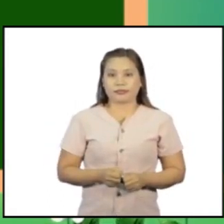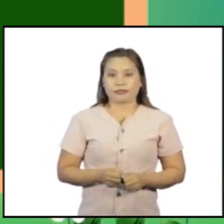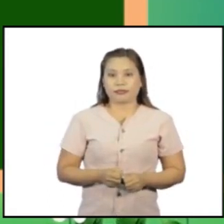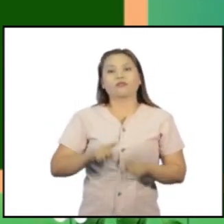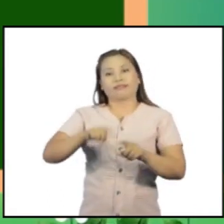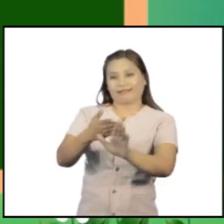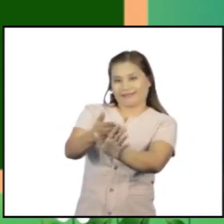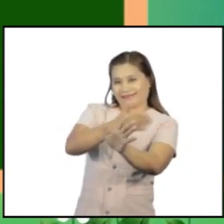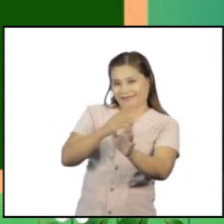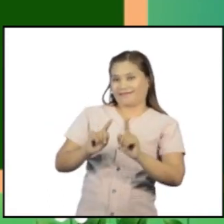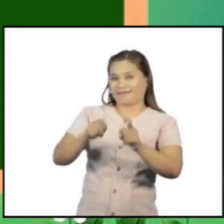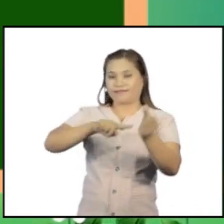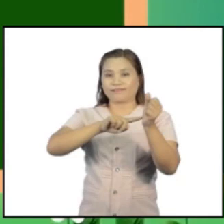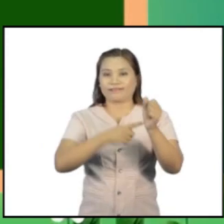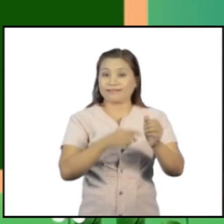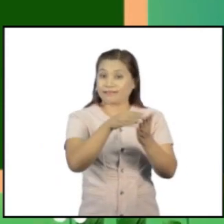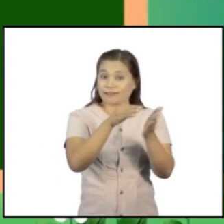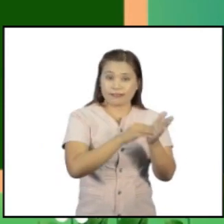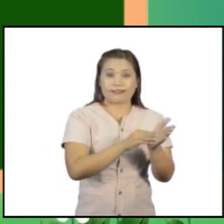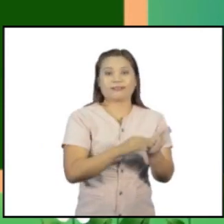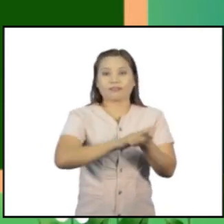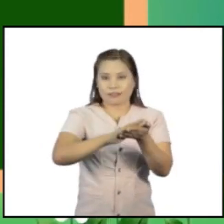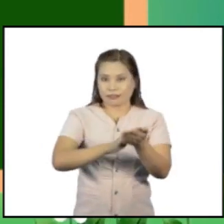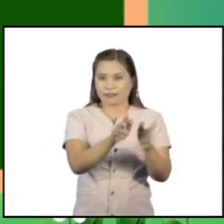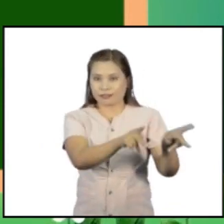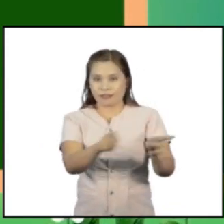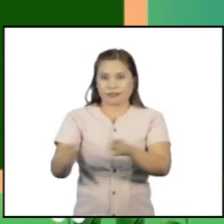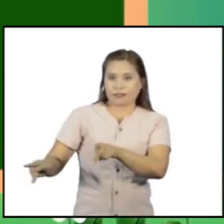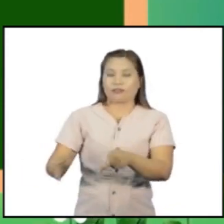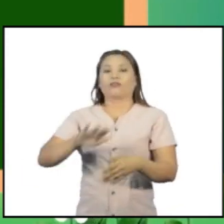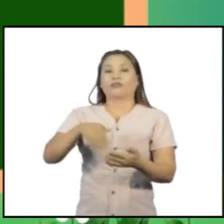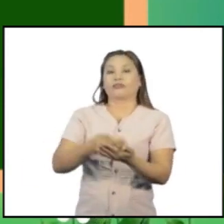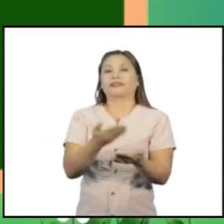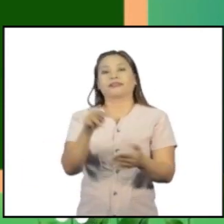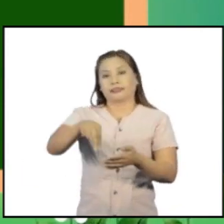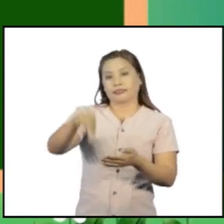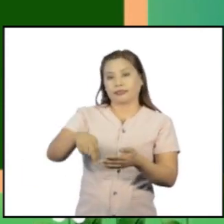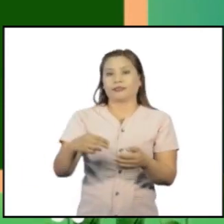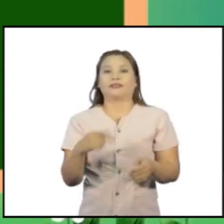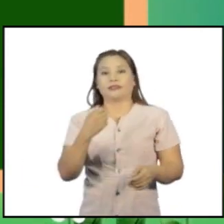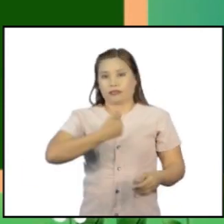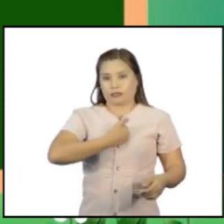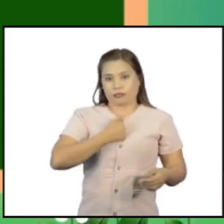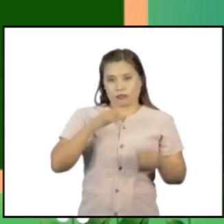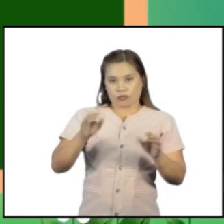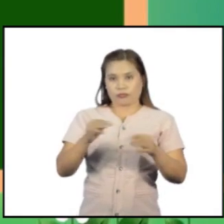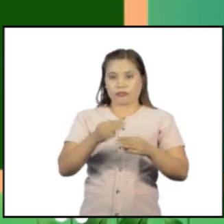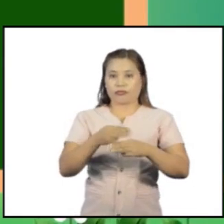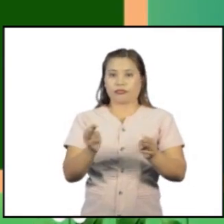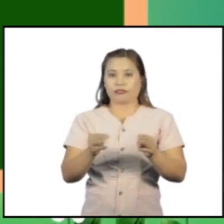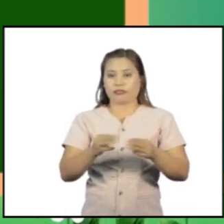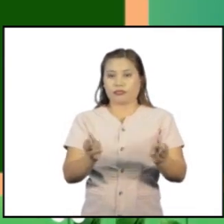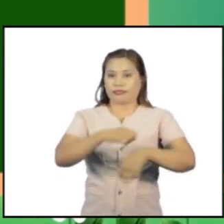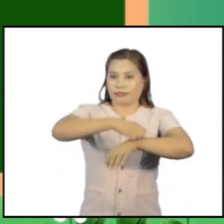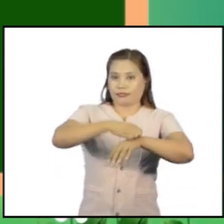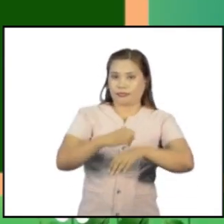But before we're going to start our lesson, please prepare all the things needed such as your self-learning module in